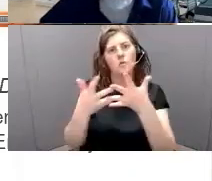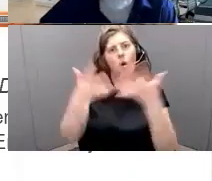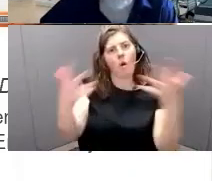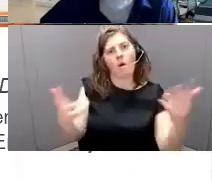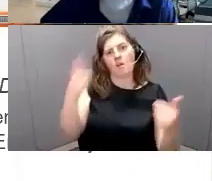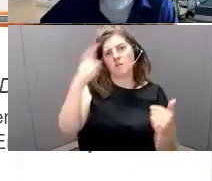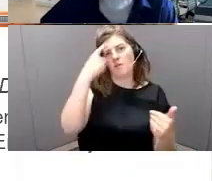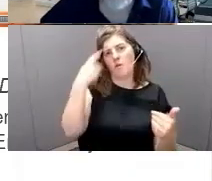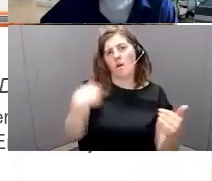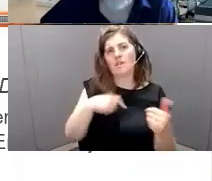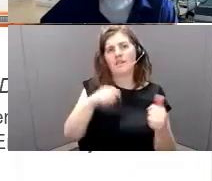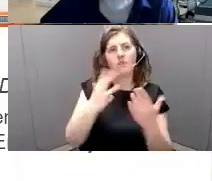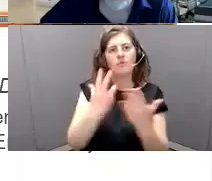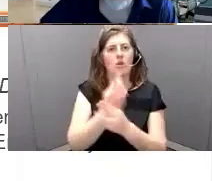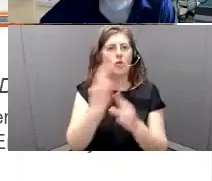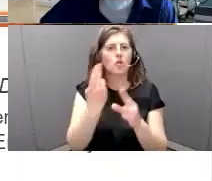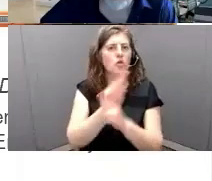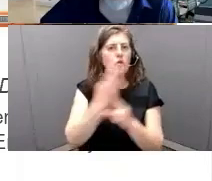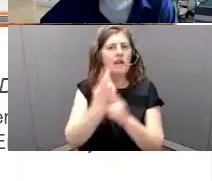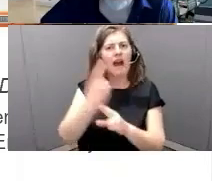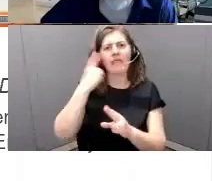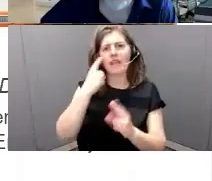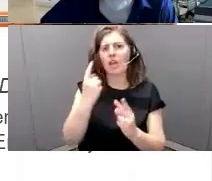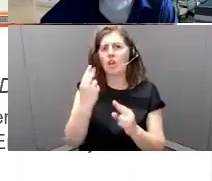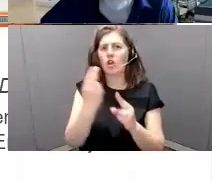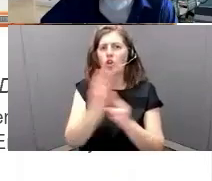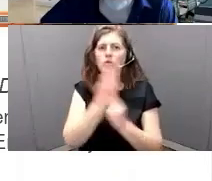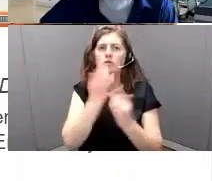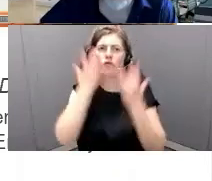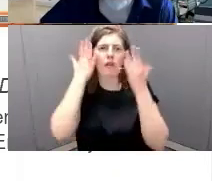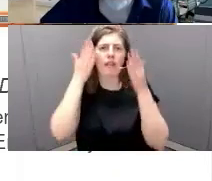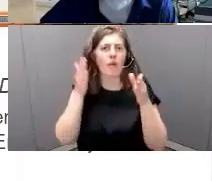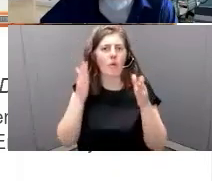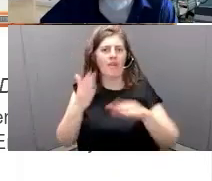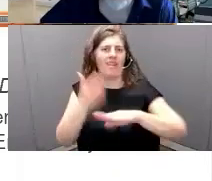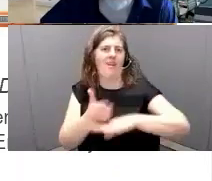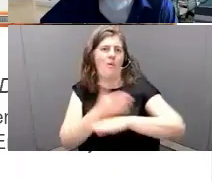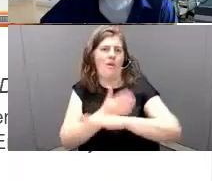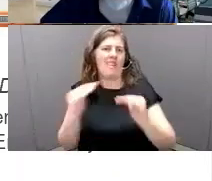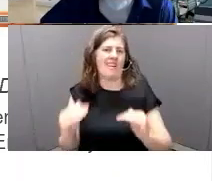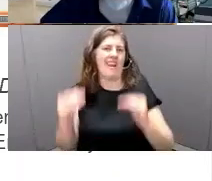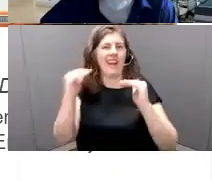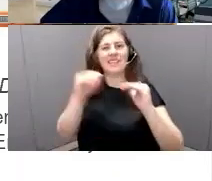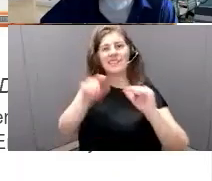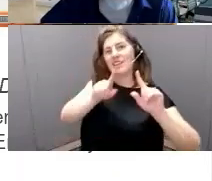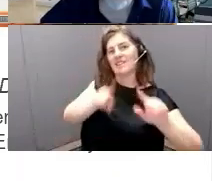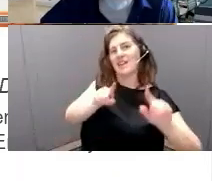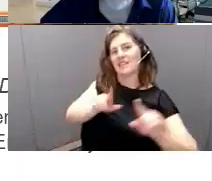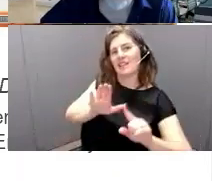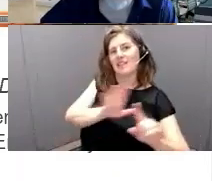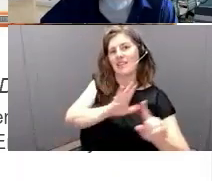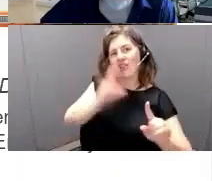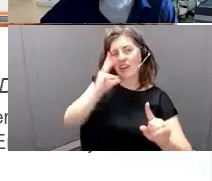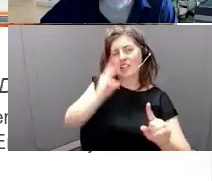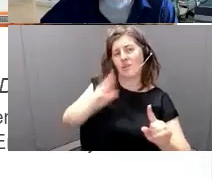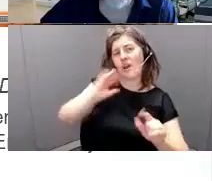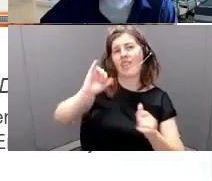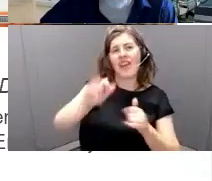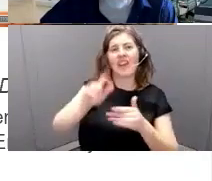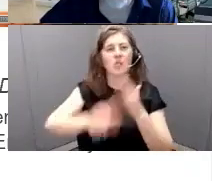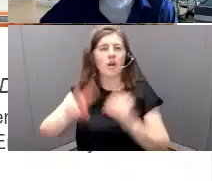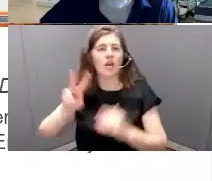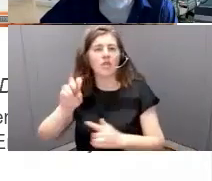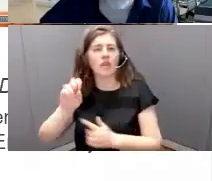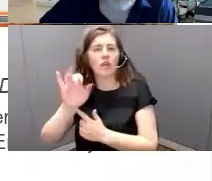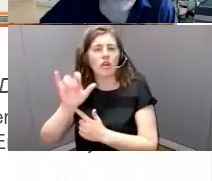really can be done in, I think, a user-friendly way that will enhance the attendee experience. And that's what the virtual meeting's